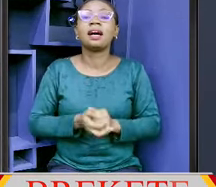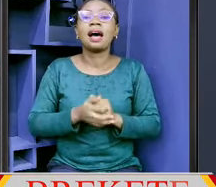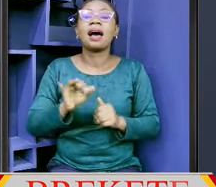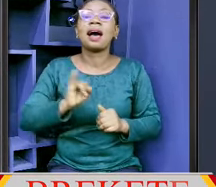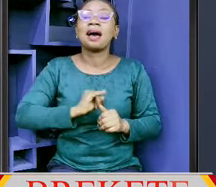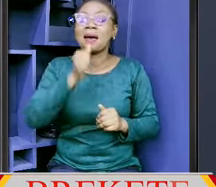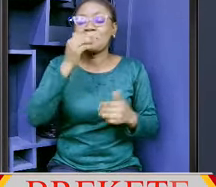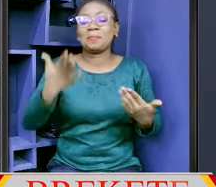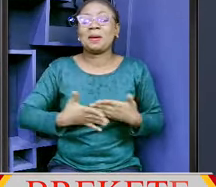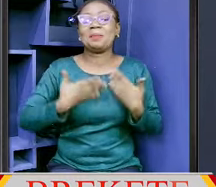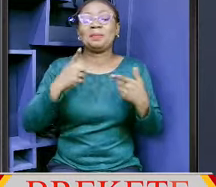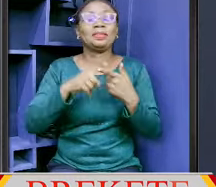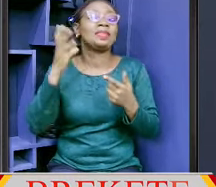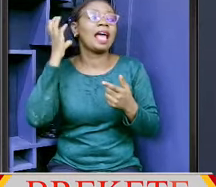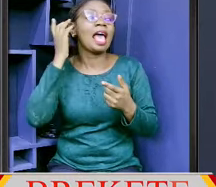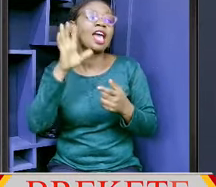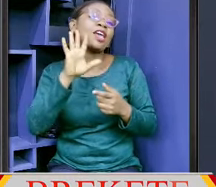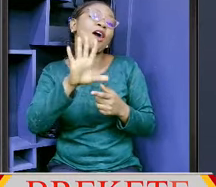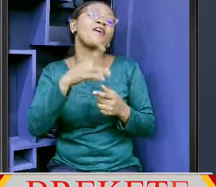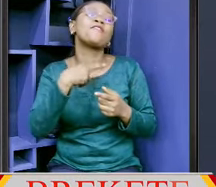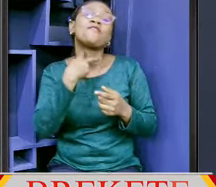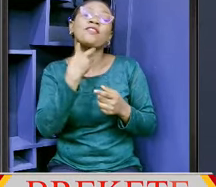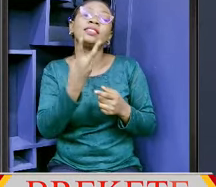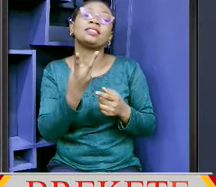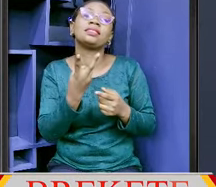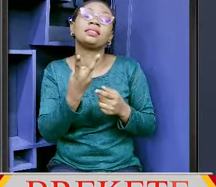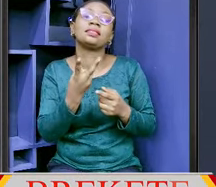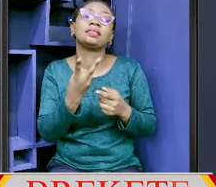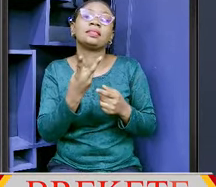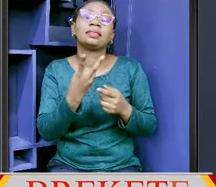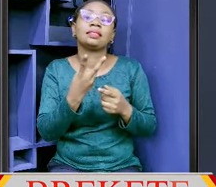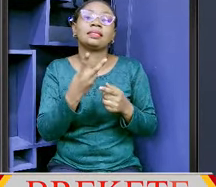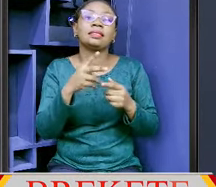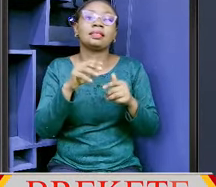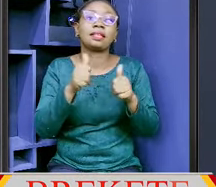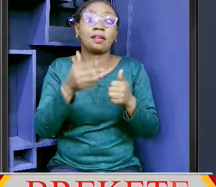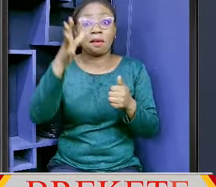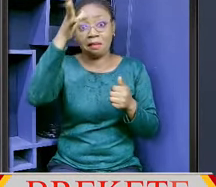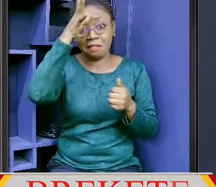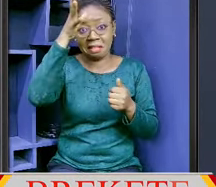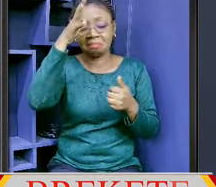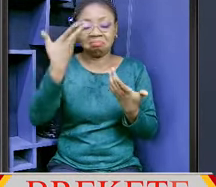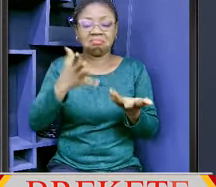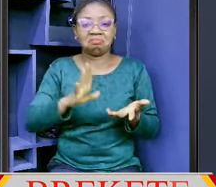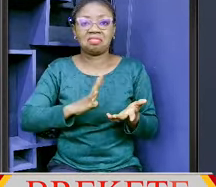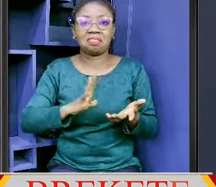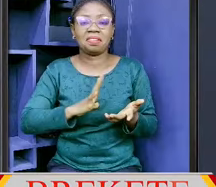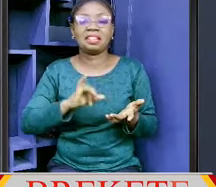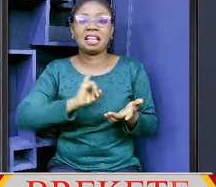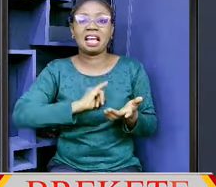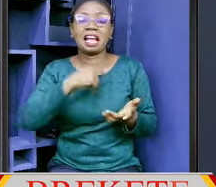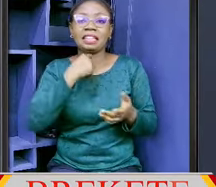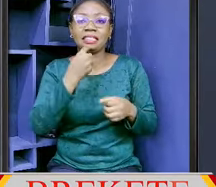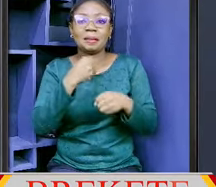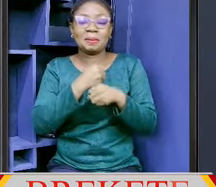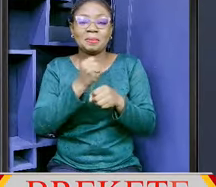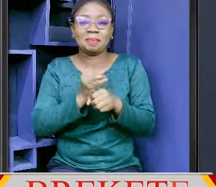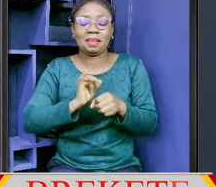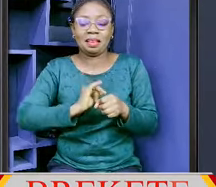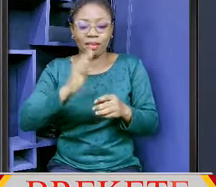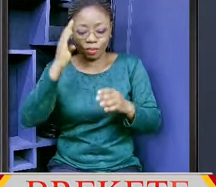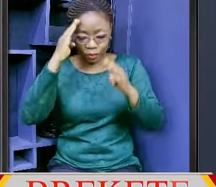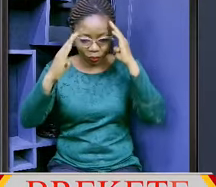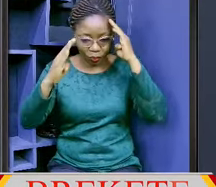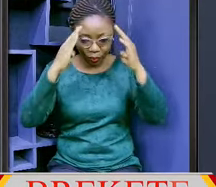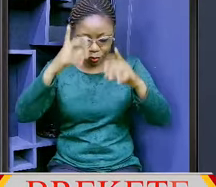hear your voice, sir. How our father day? Hey, we are fine, thank you, sir. Well done, ma. I say make I salute you this morning live on